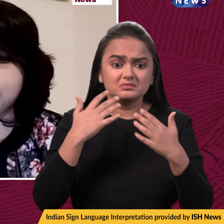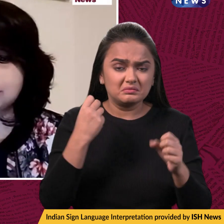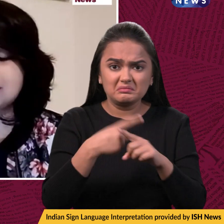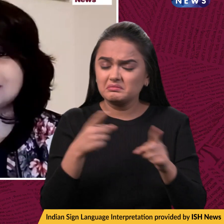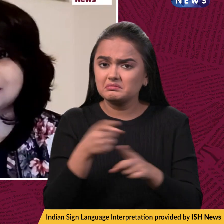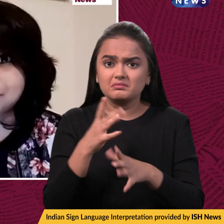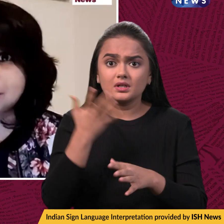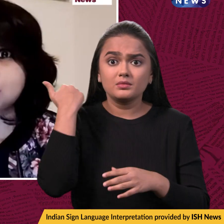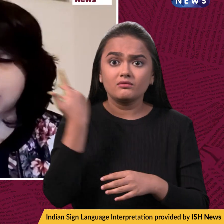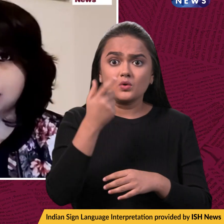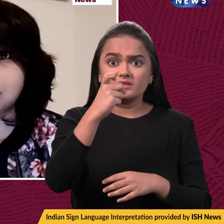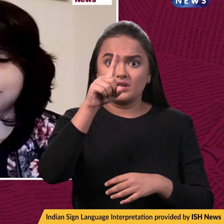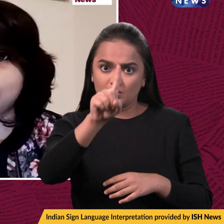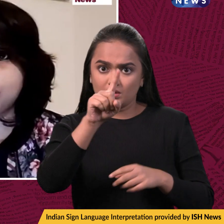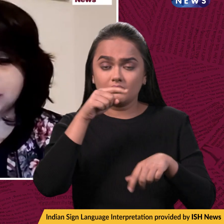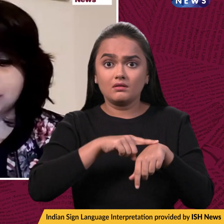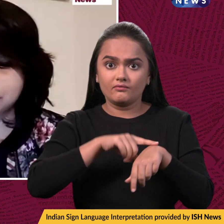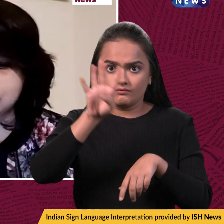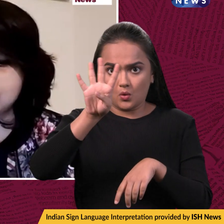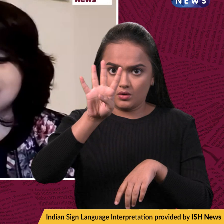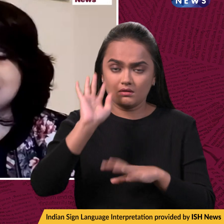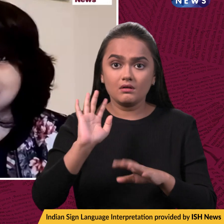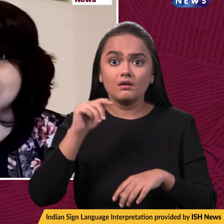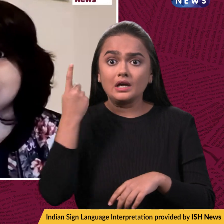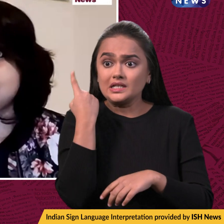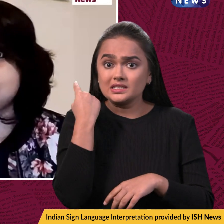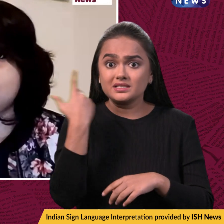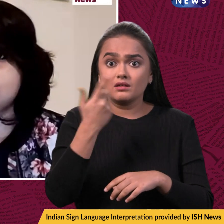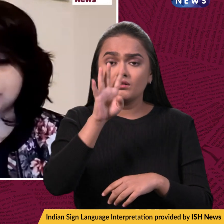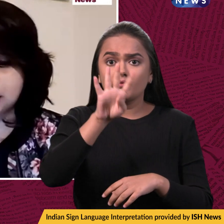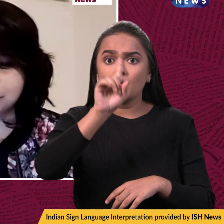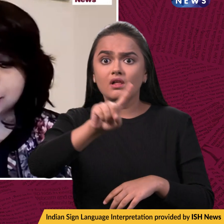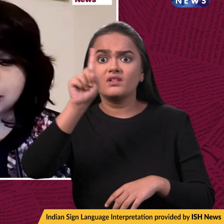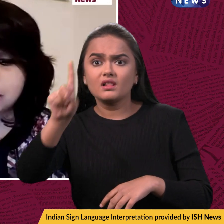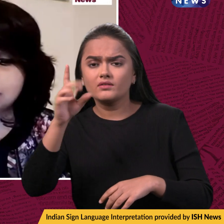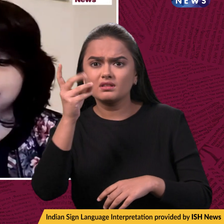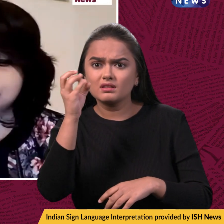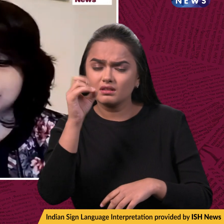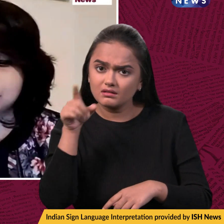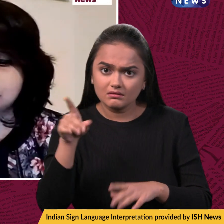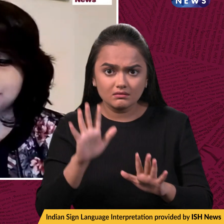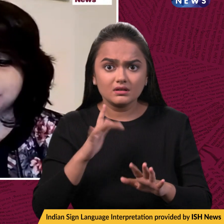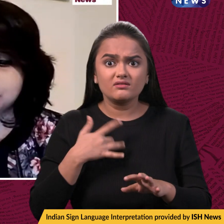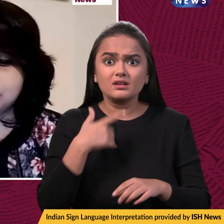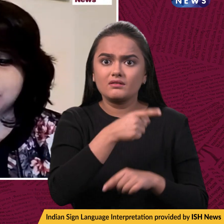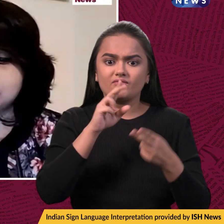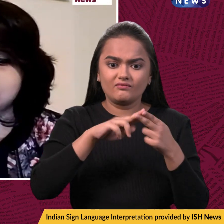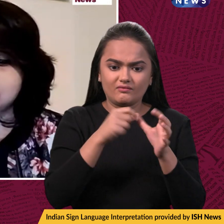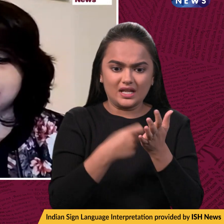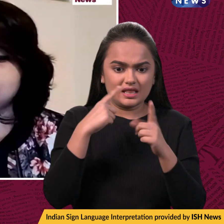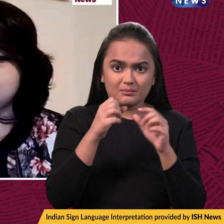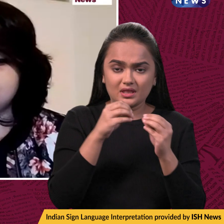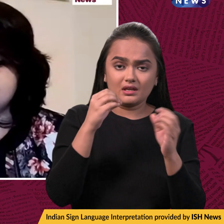with 471 at 4 p.m. today. Yesterday, it was 411. It was the same case in